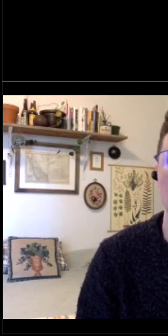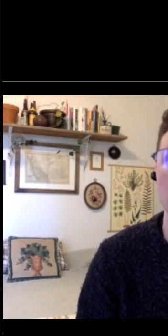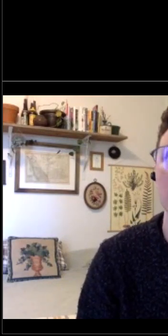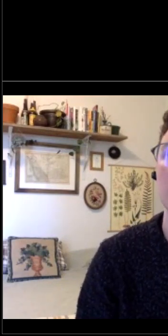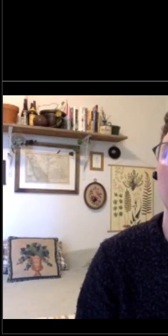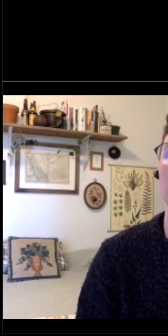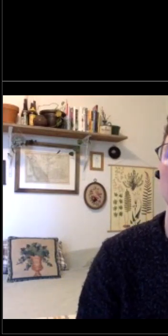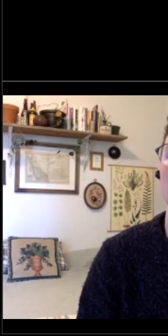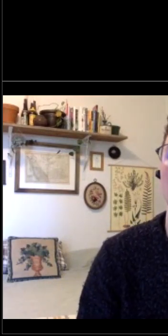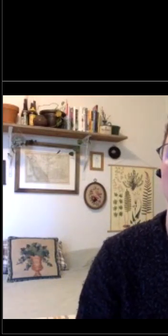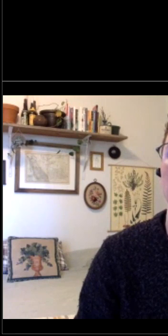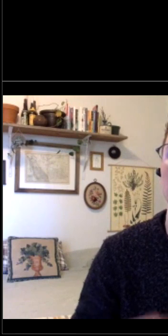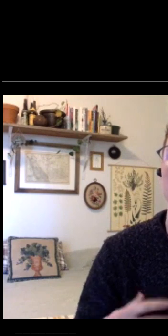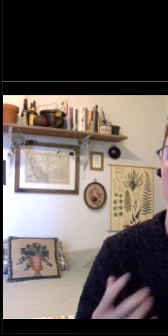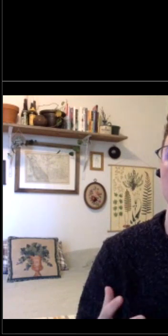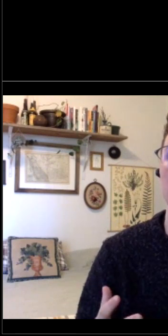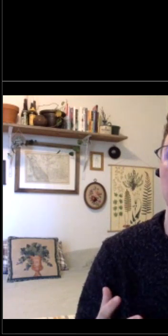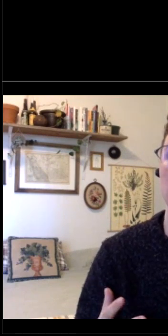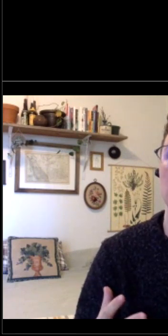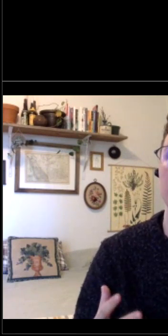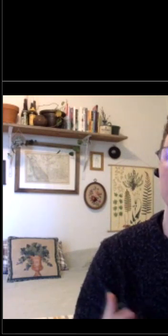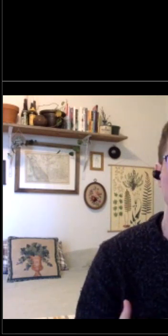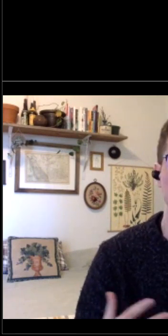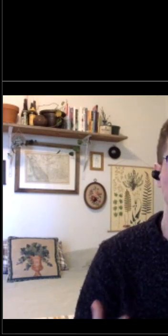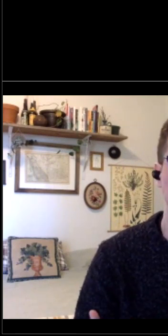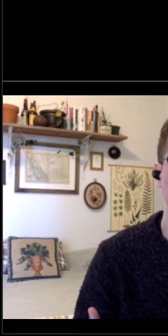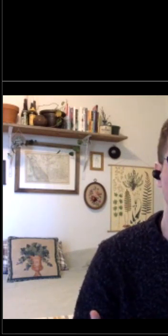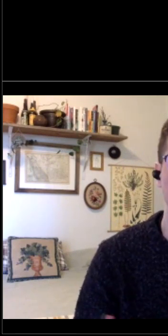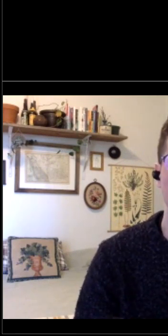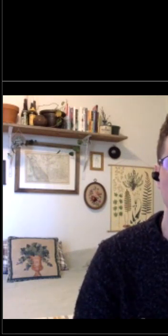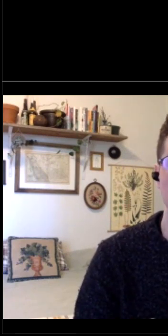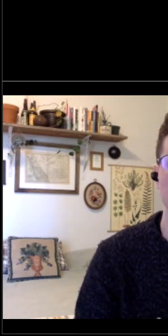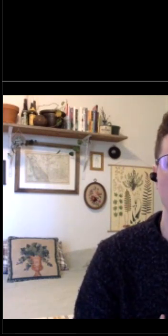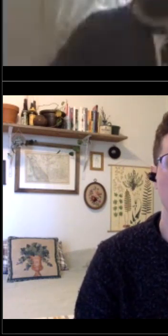think also an important part about the